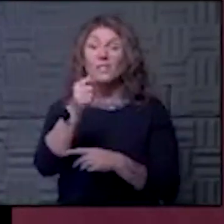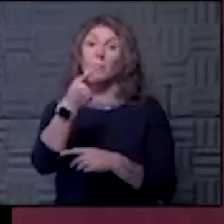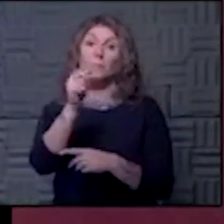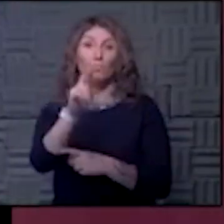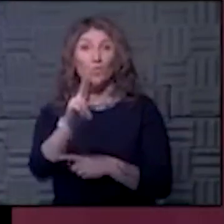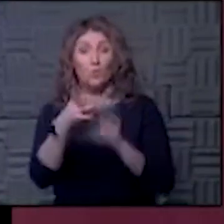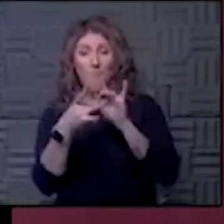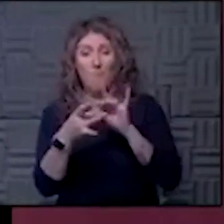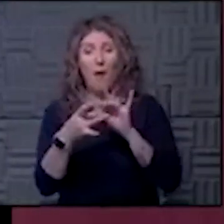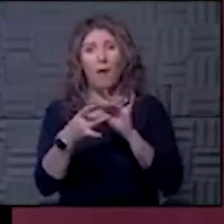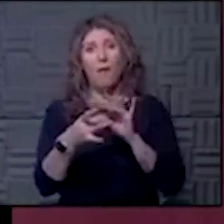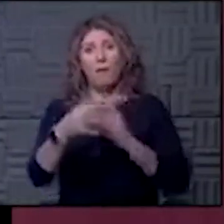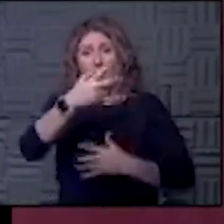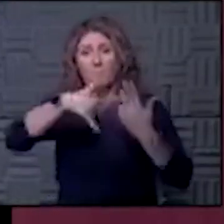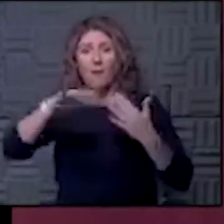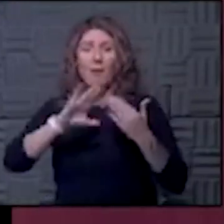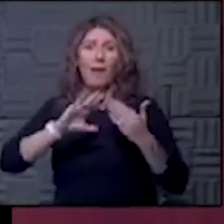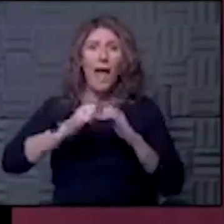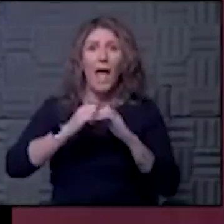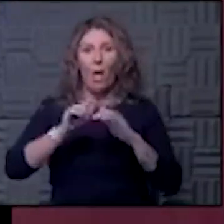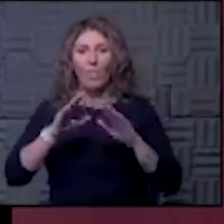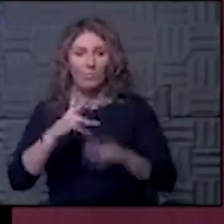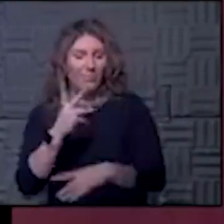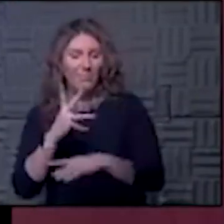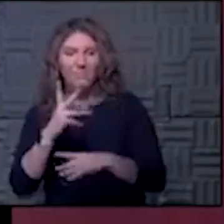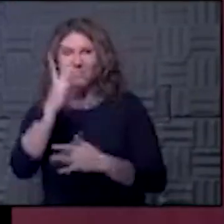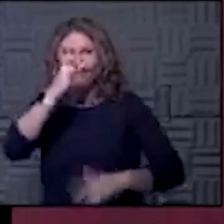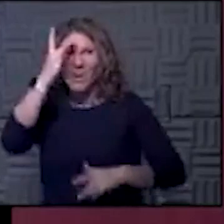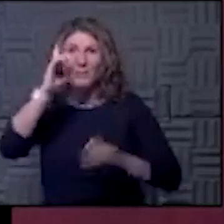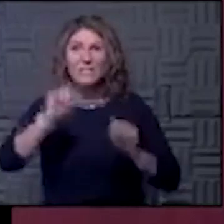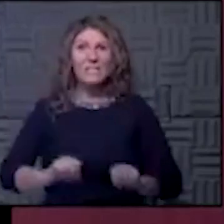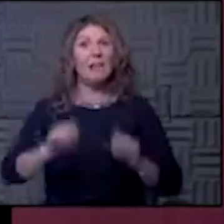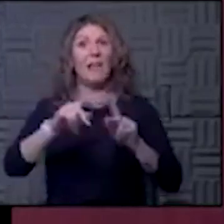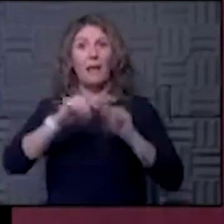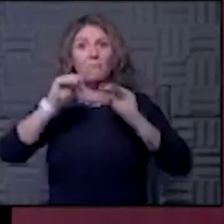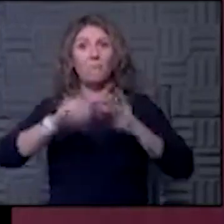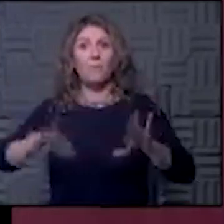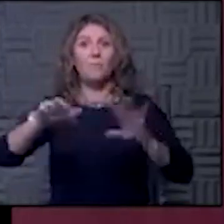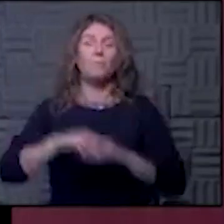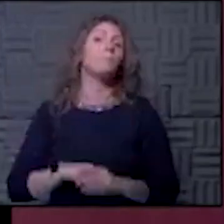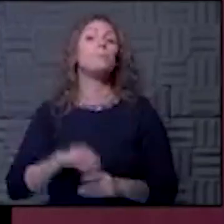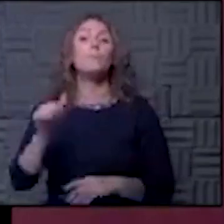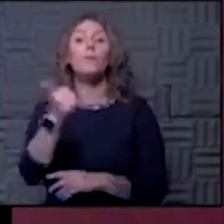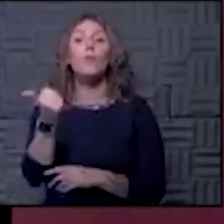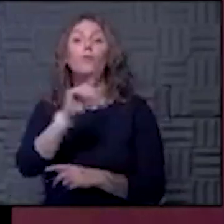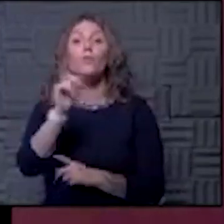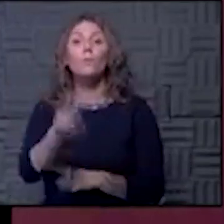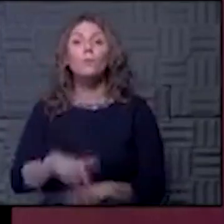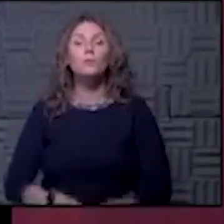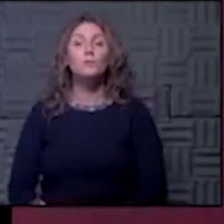hence the way the virus can actually open the door. Other questions?